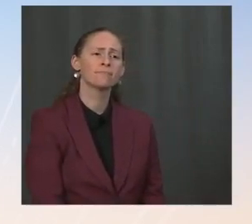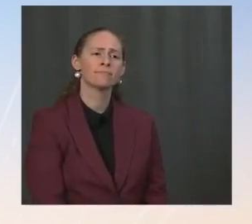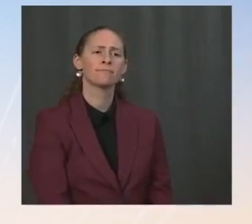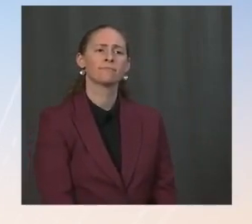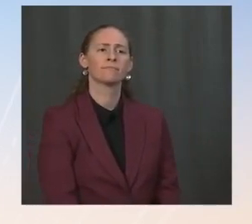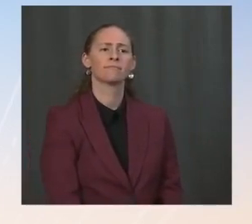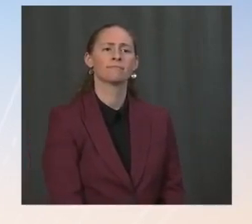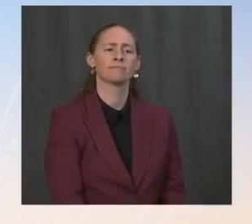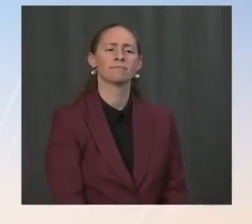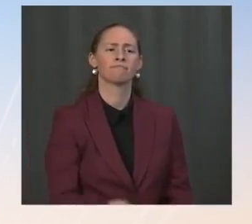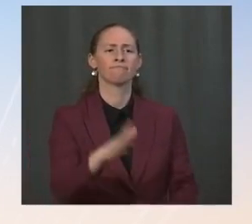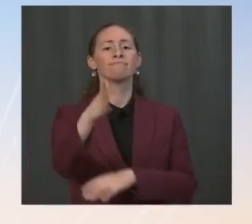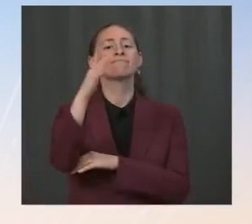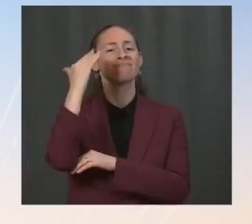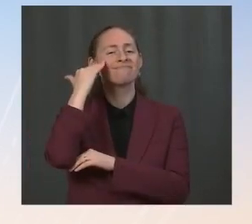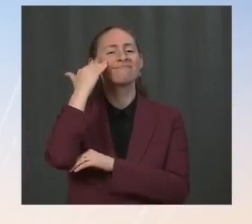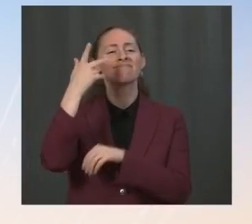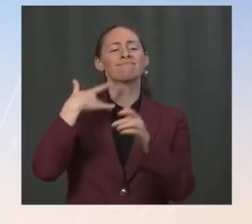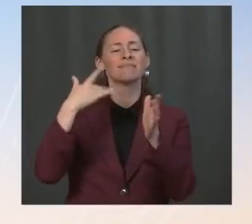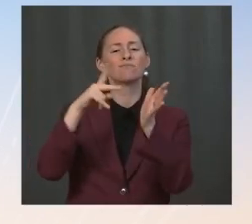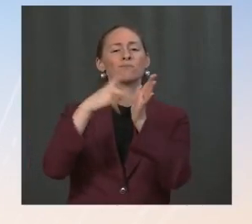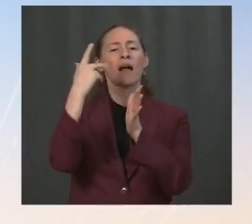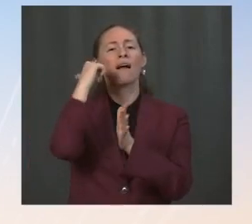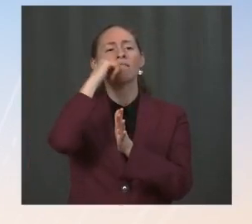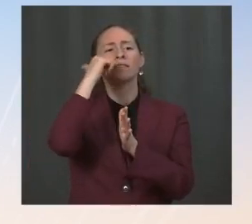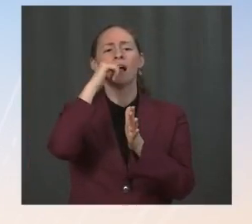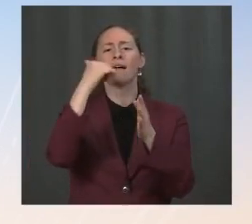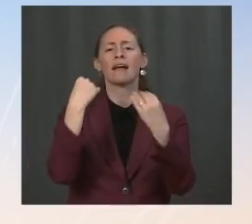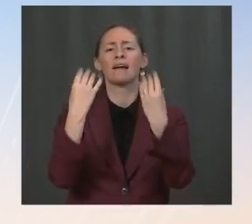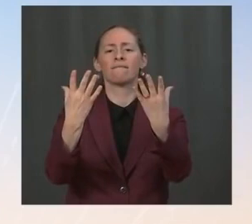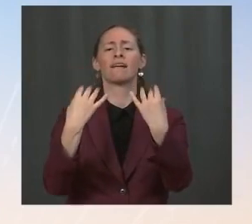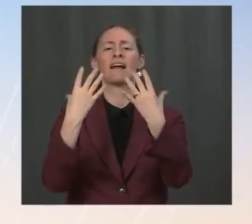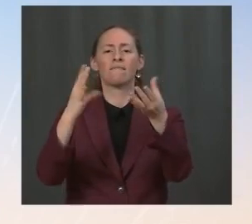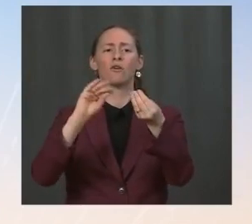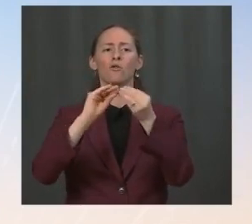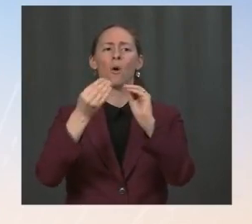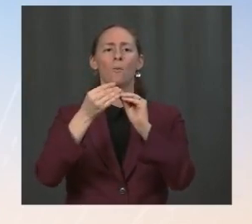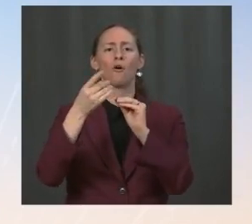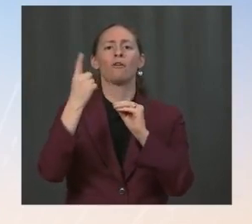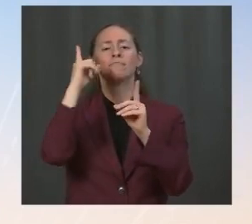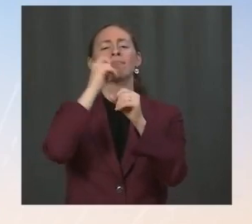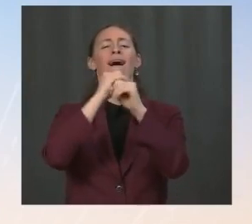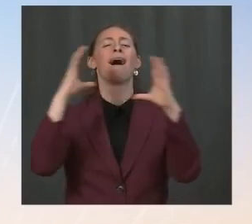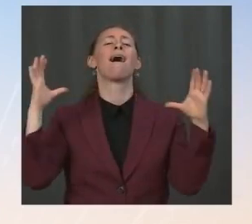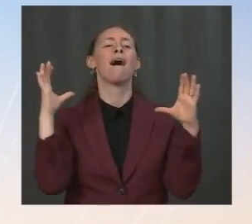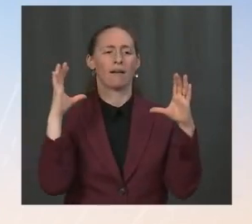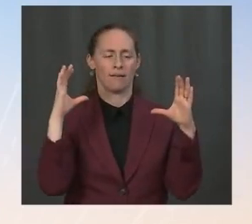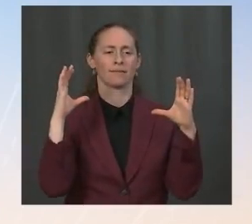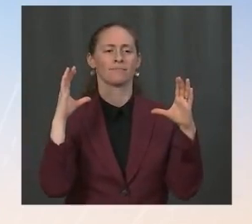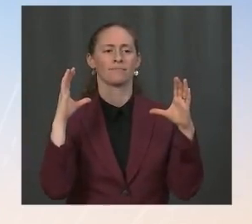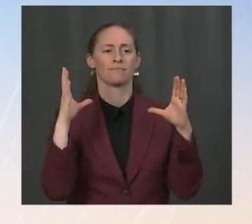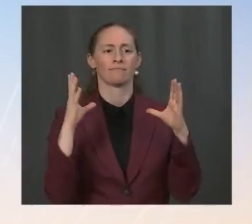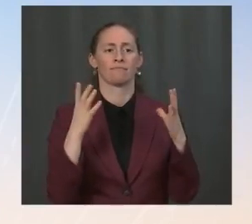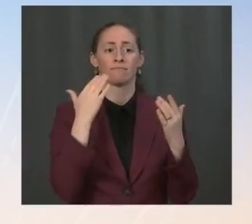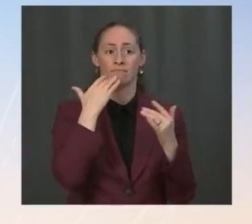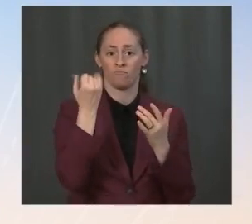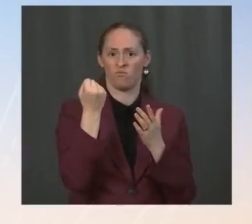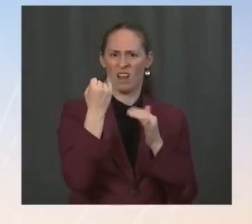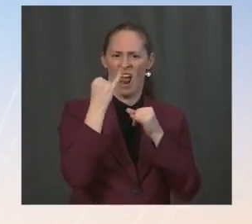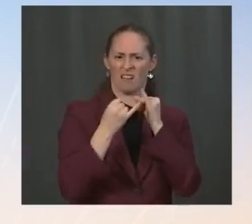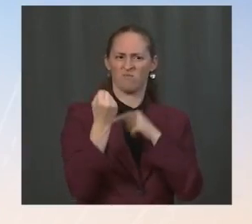understanding of how many people were able to get out. I would note that more than 7,000 people were evacuated over the last 12 hours. Those